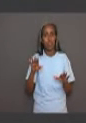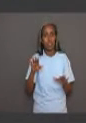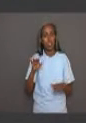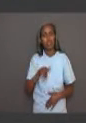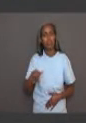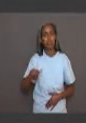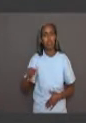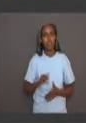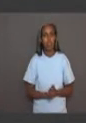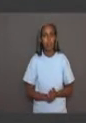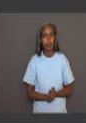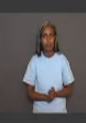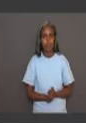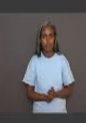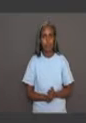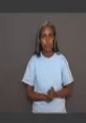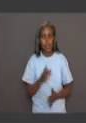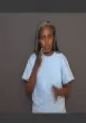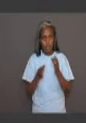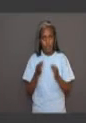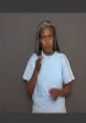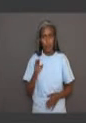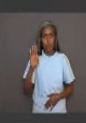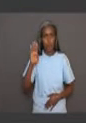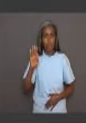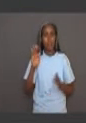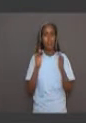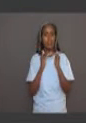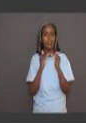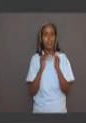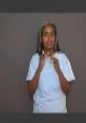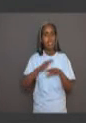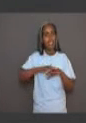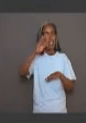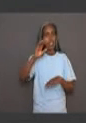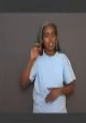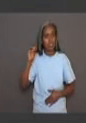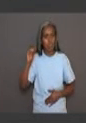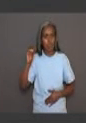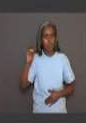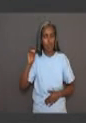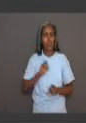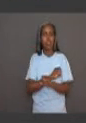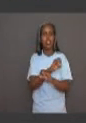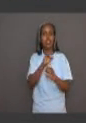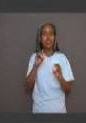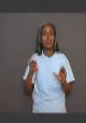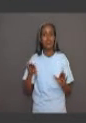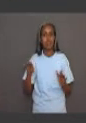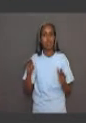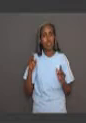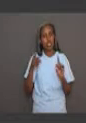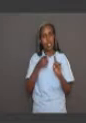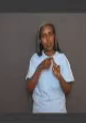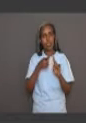is symmetrical. If beta is greater than 0, the distribution